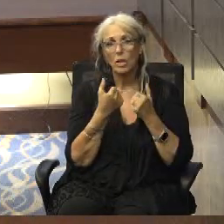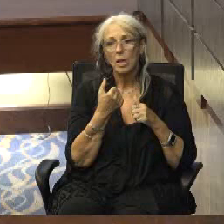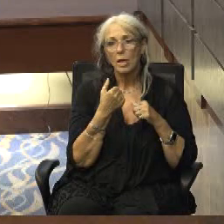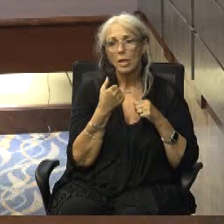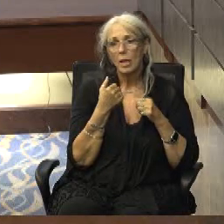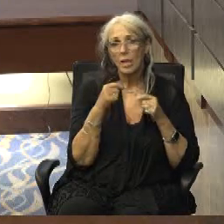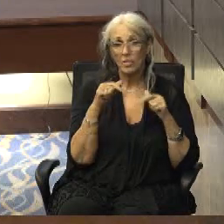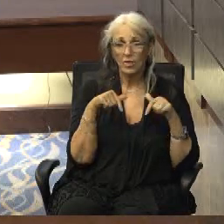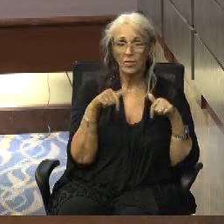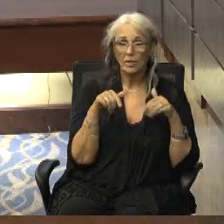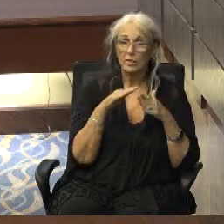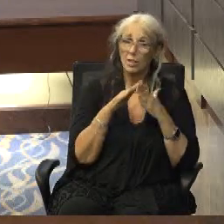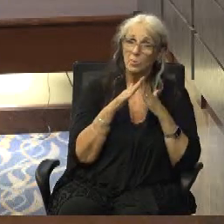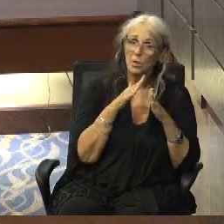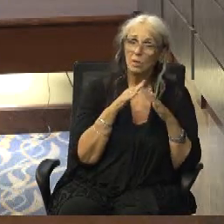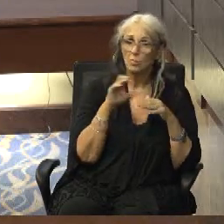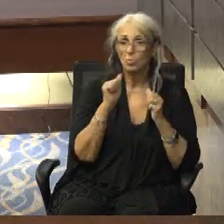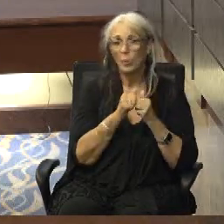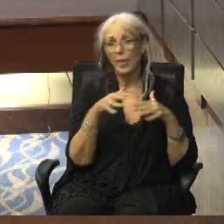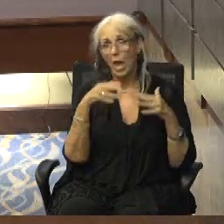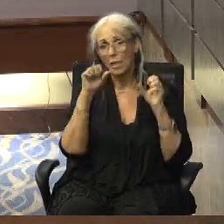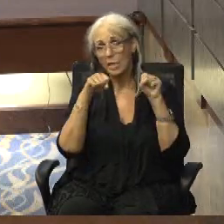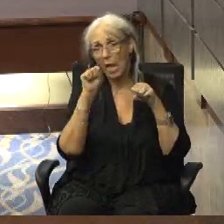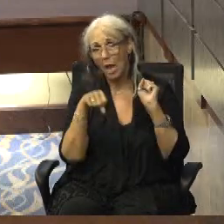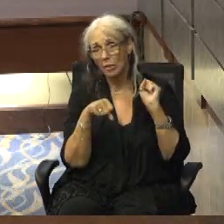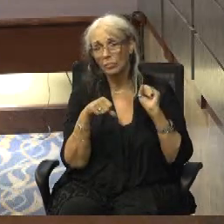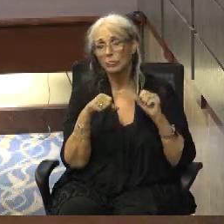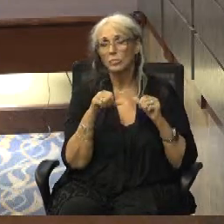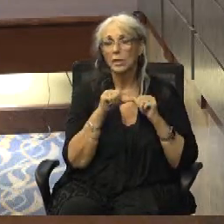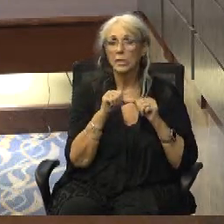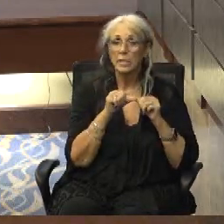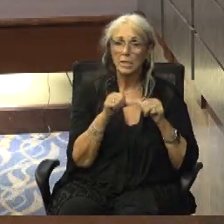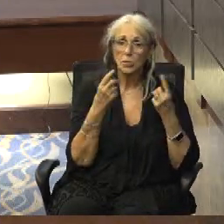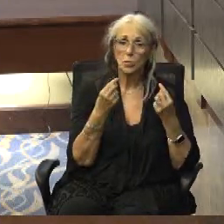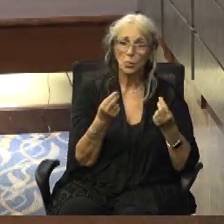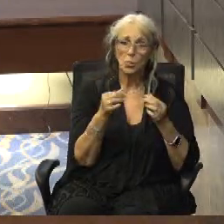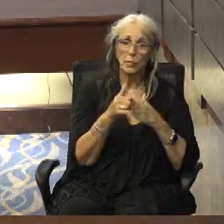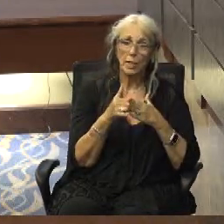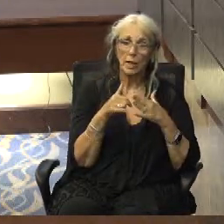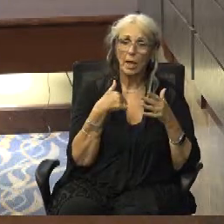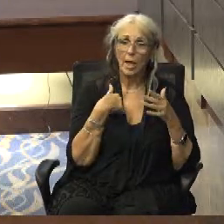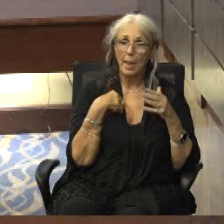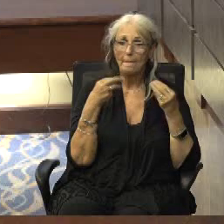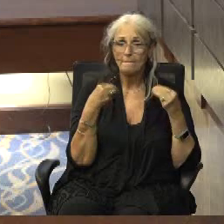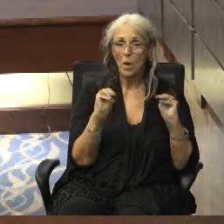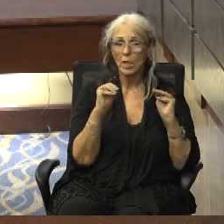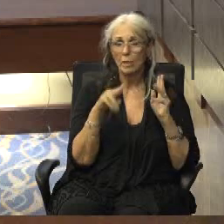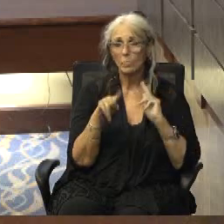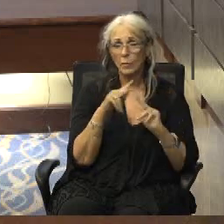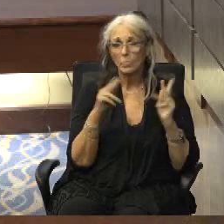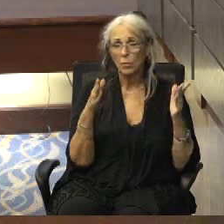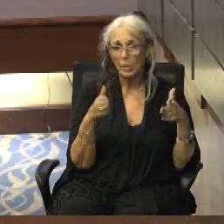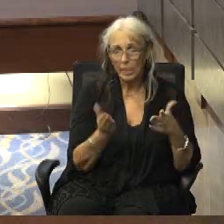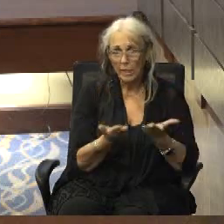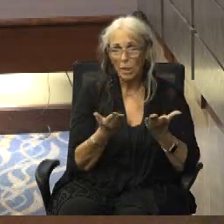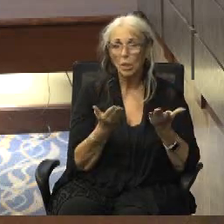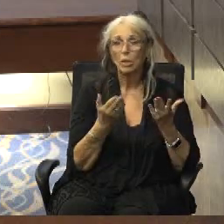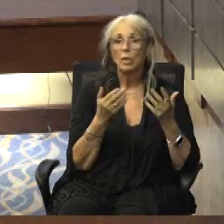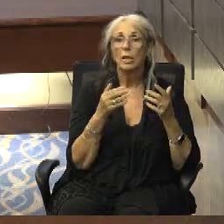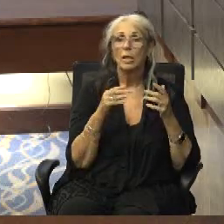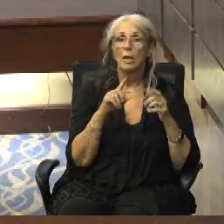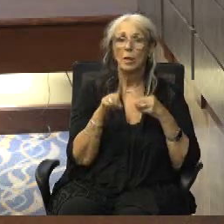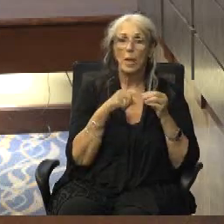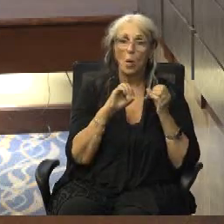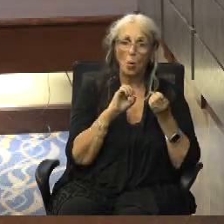in this community, no doubt about it. We'll continue to do that. But when out of market people hear about